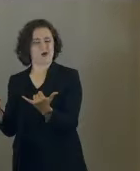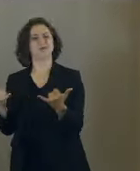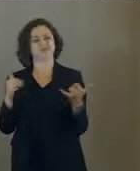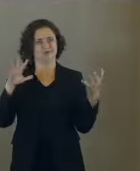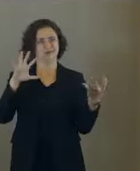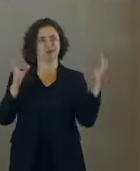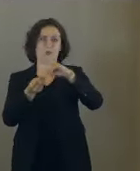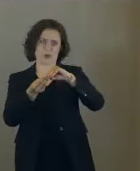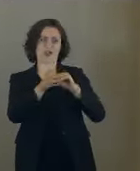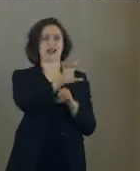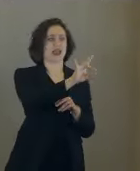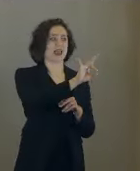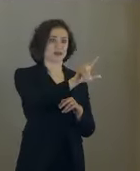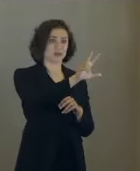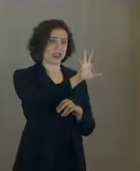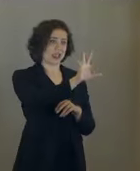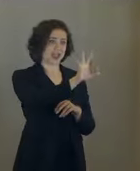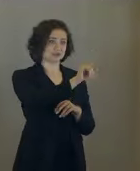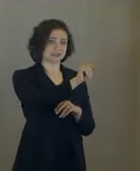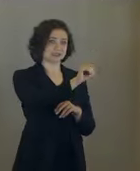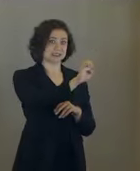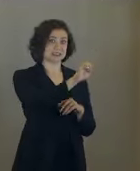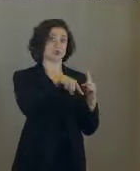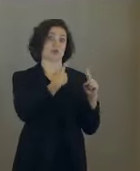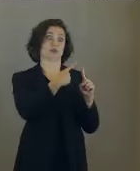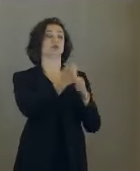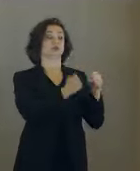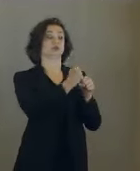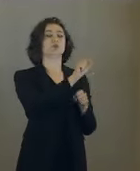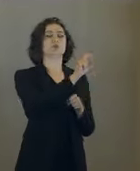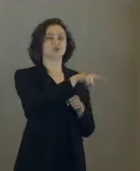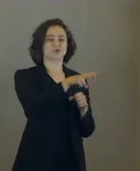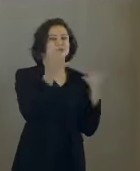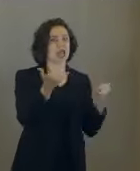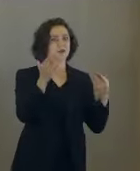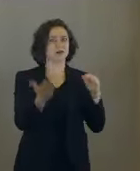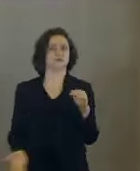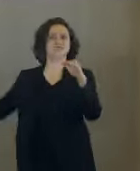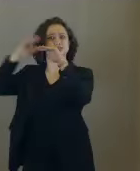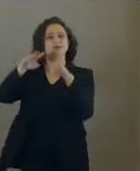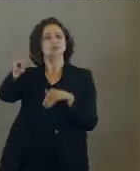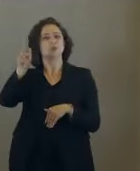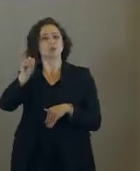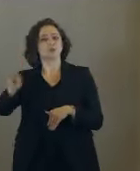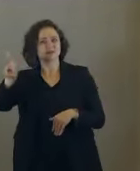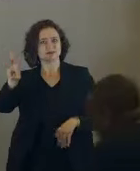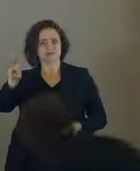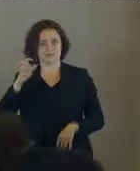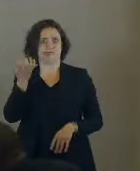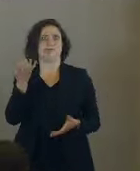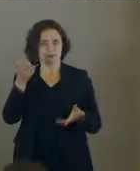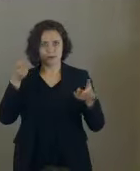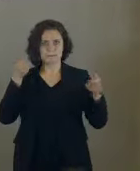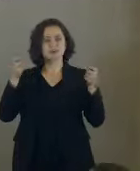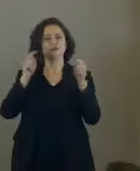total of 83 FTEs at the end of 2022. We now have a total of 206. So just managing